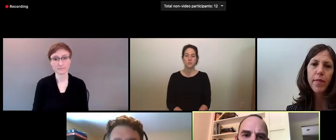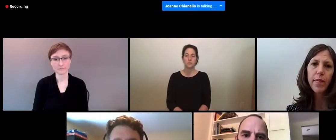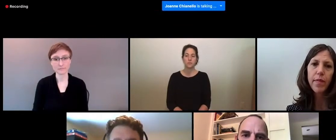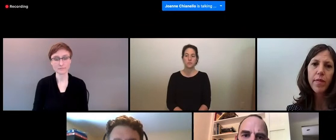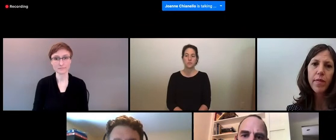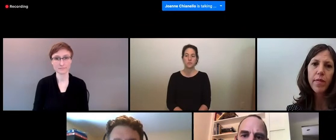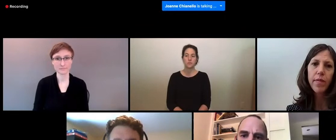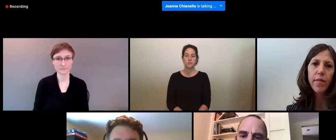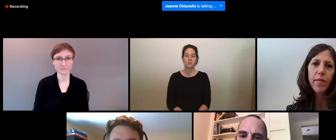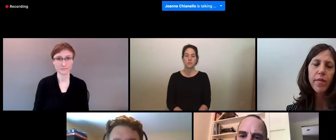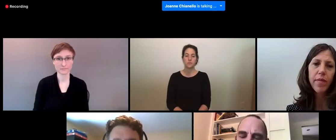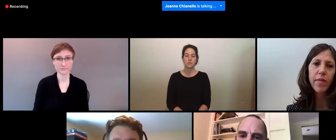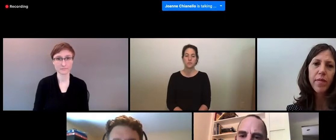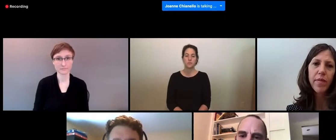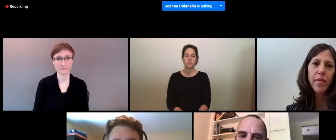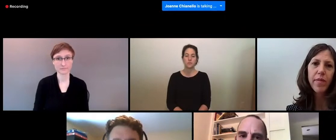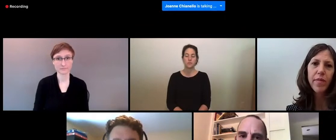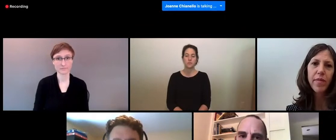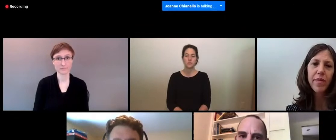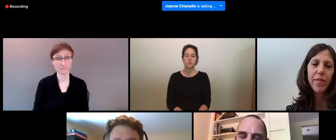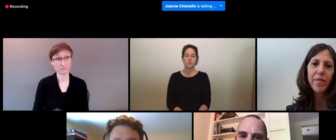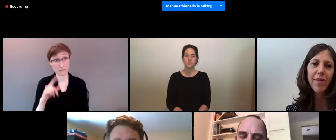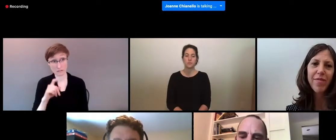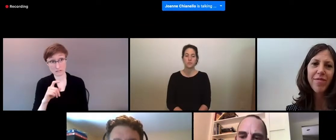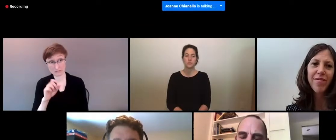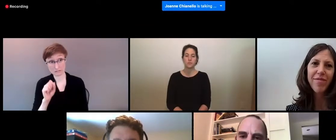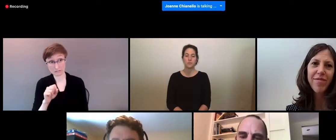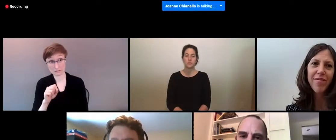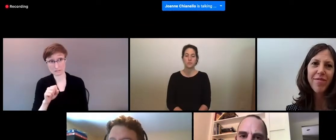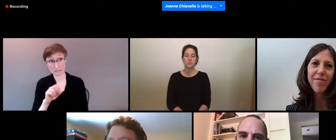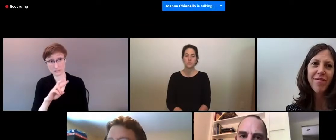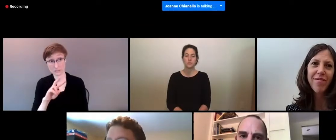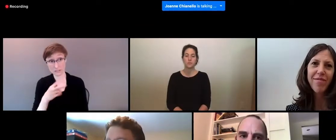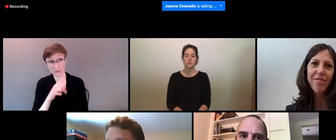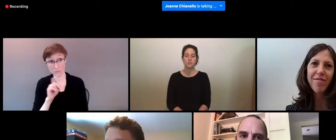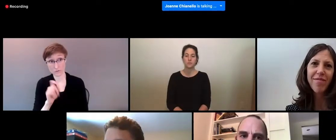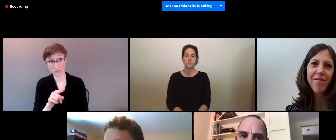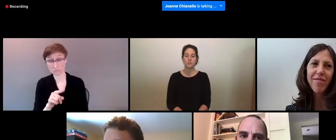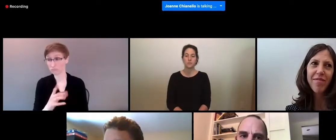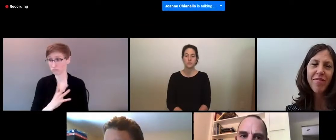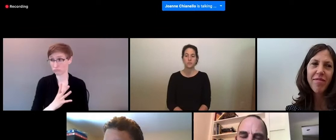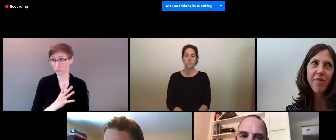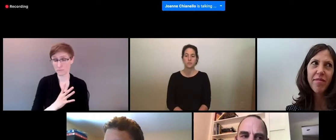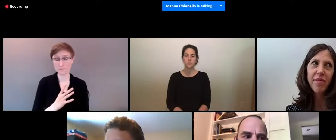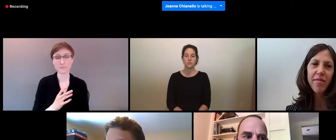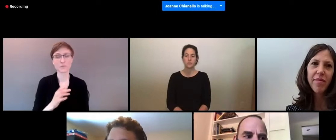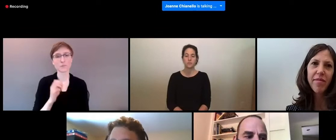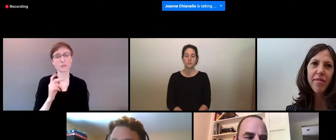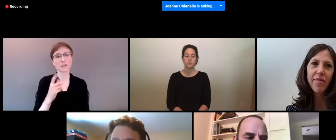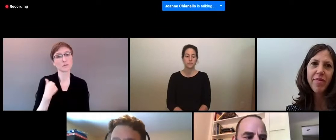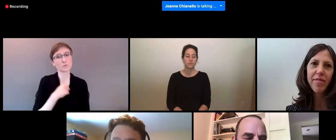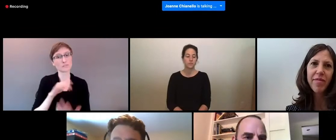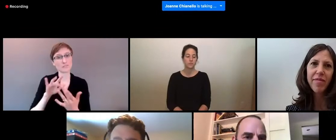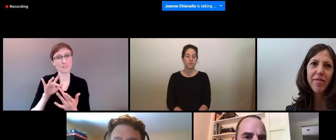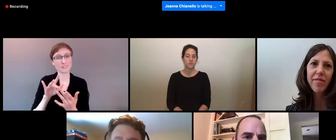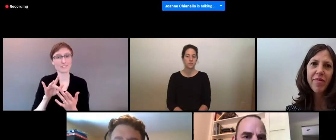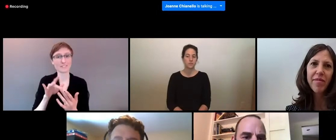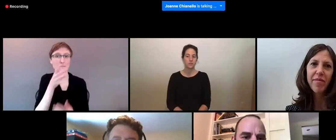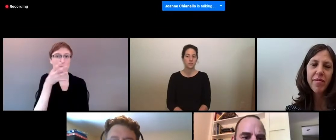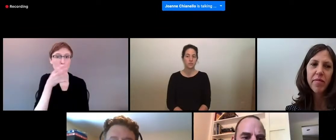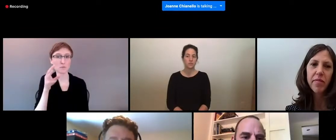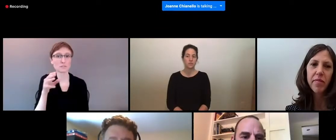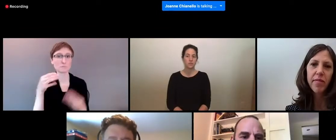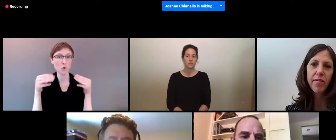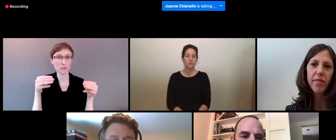That's great. Can I have a follow-up? Go for it. Okay. We're just talking also with the farmers market. So there's the Ottawa farmers market